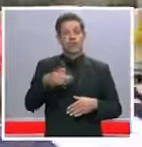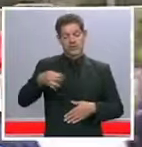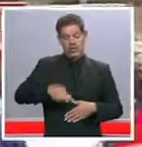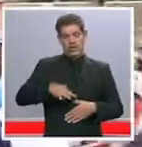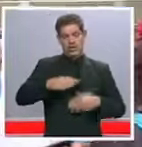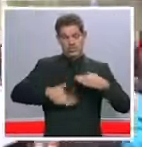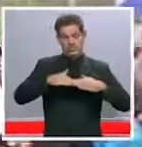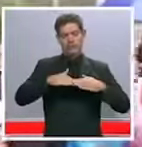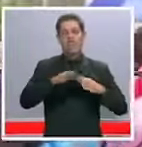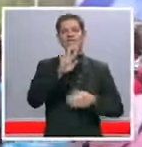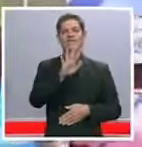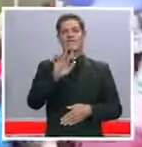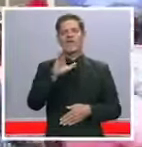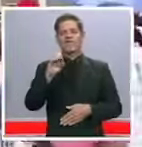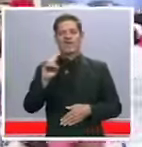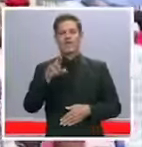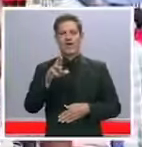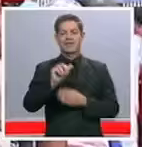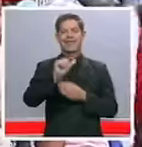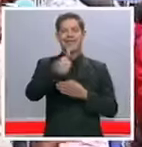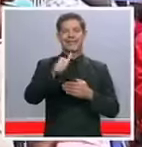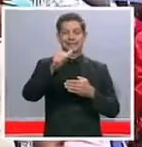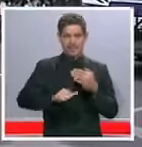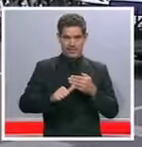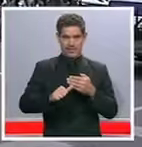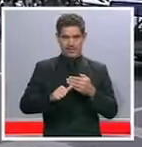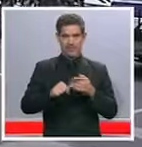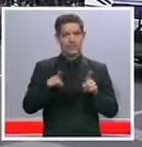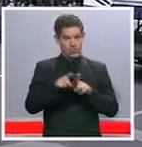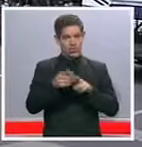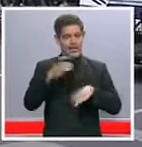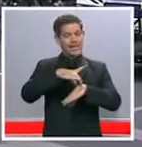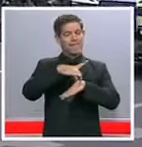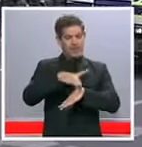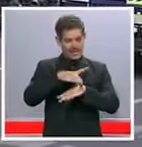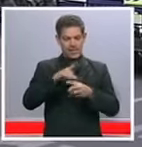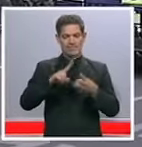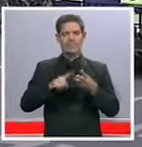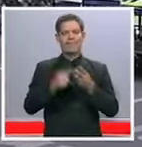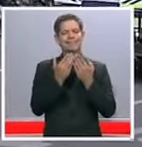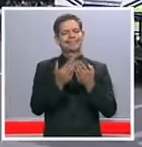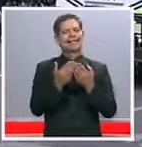5,500 rand starting next month. They'll also have access to medical care and study benefits.